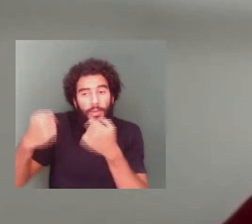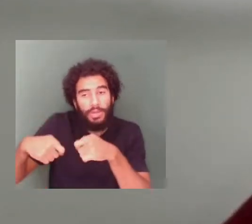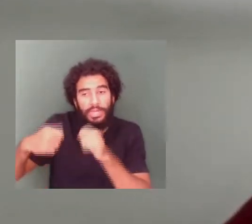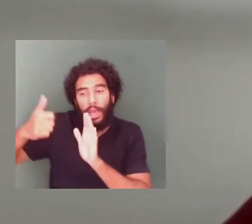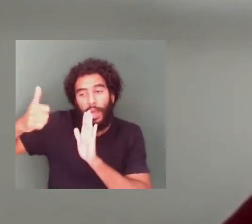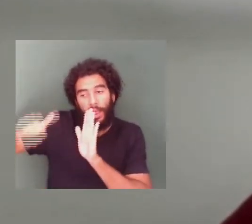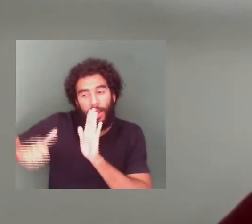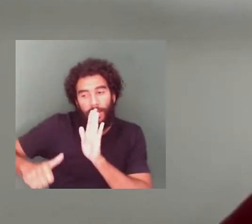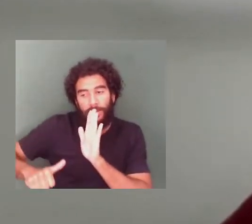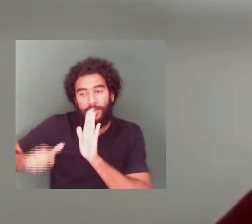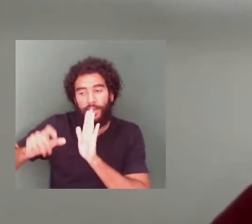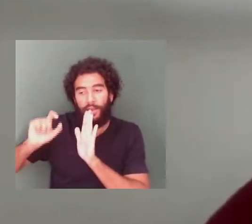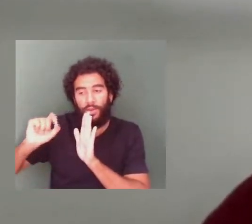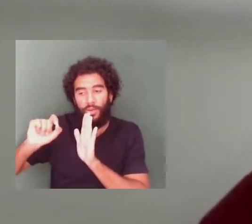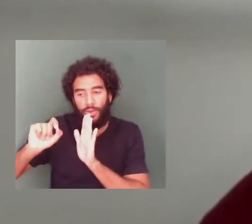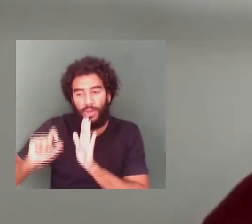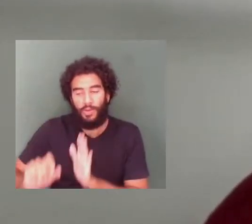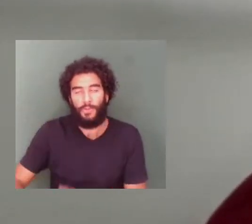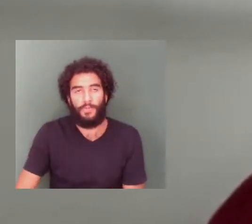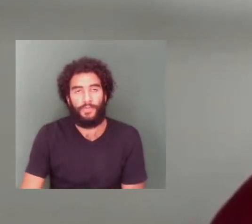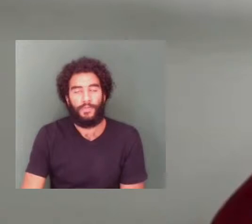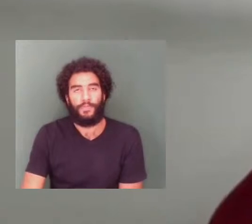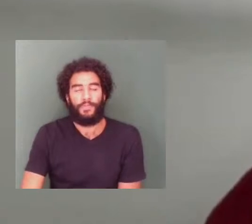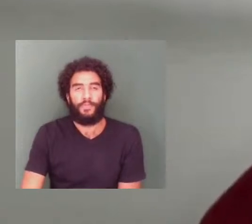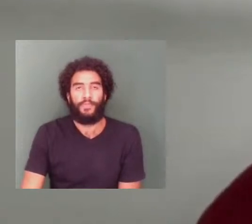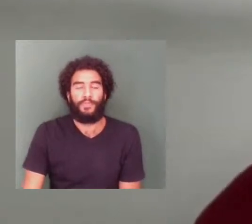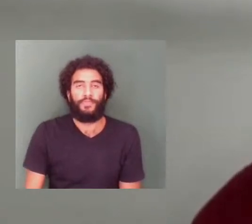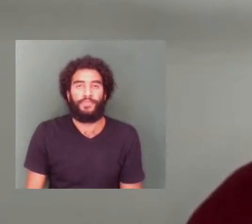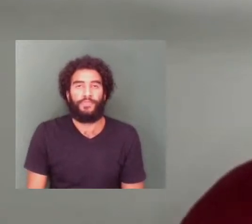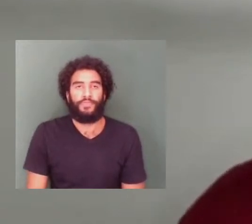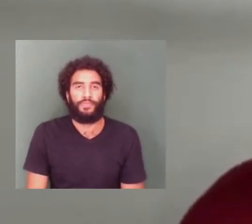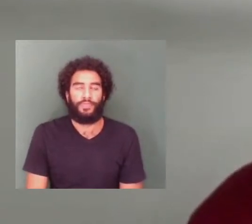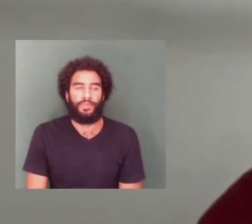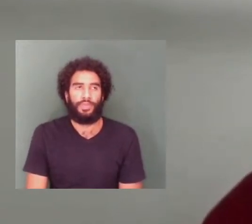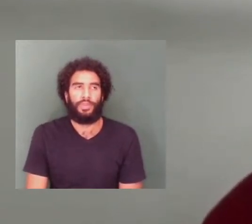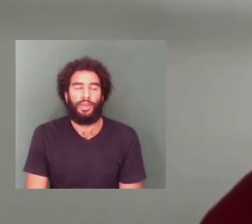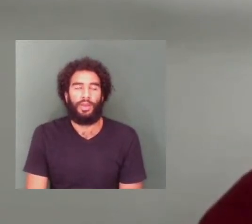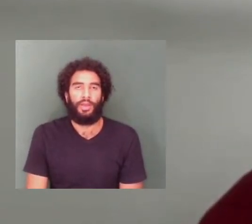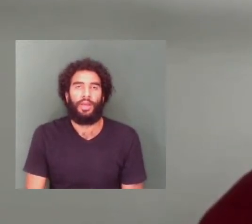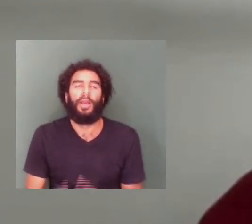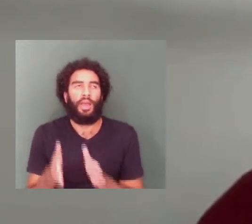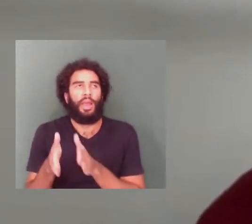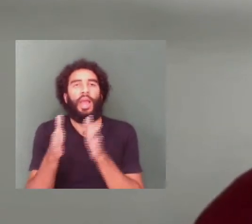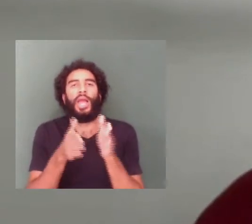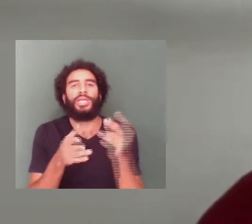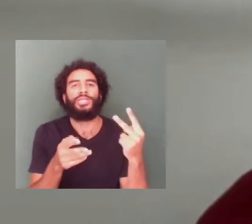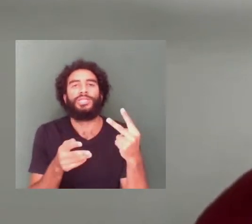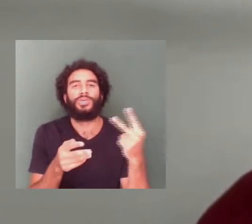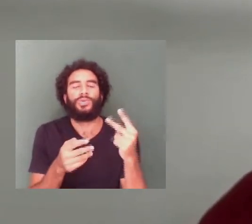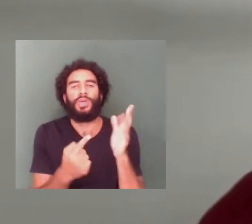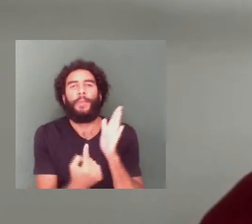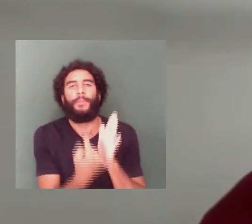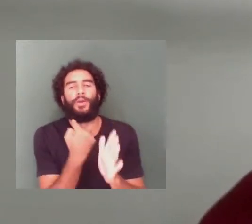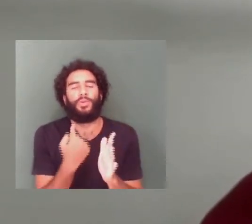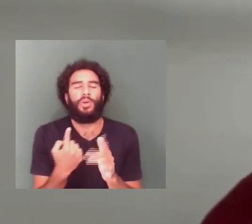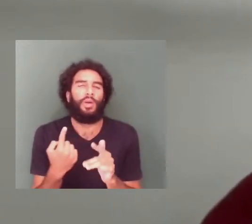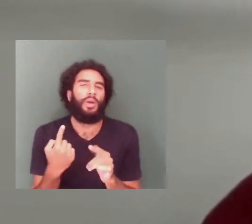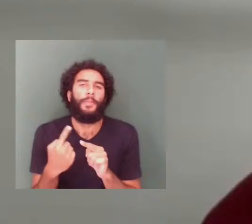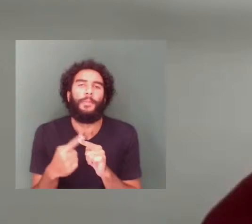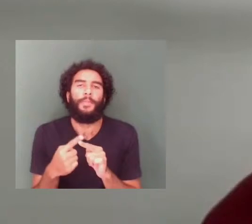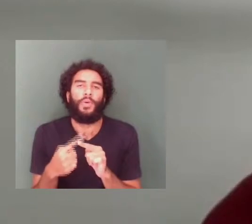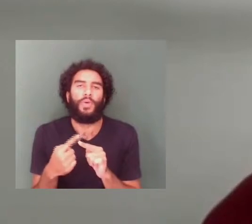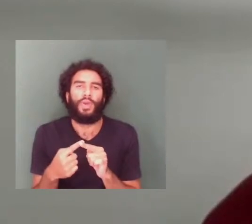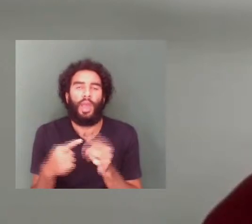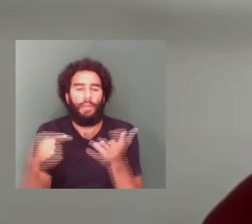these reasons that make it so hard to breastfeed? And we need to address those. And I think that that's a key part of the strategies we need